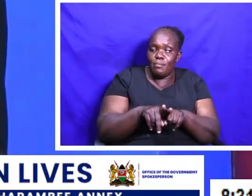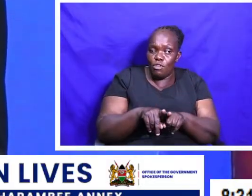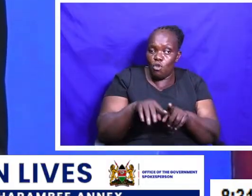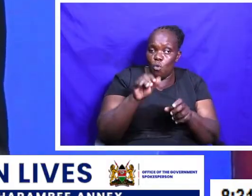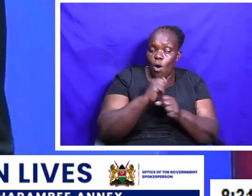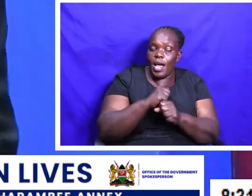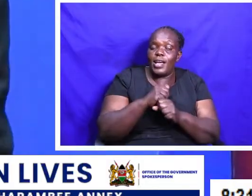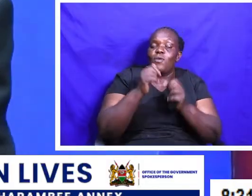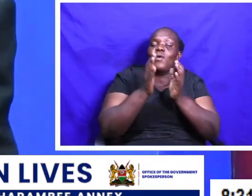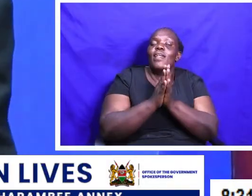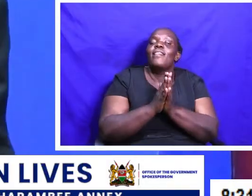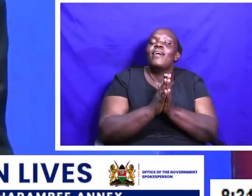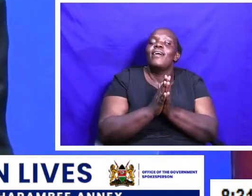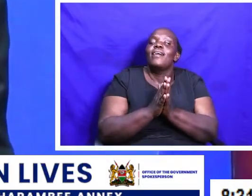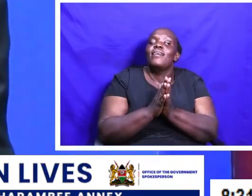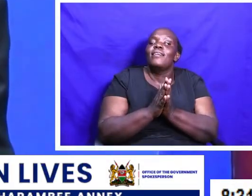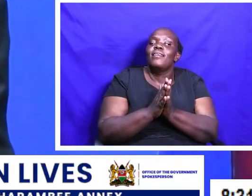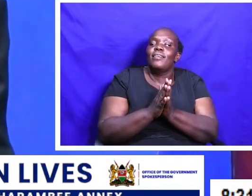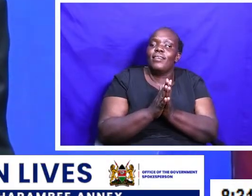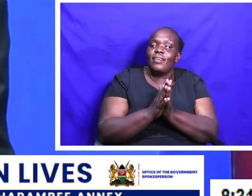also working with